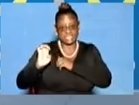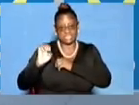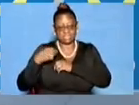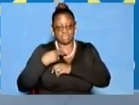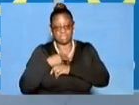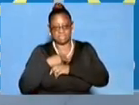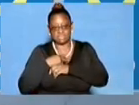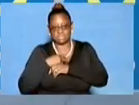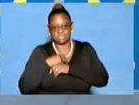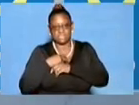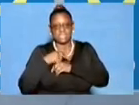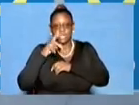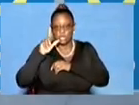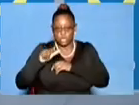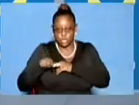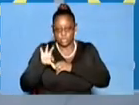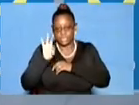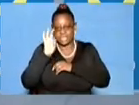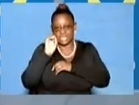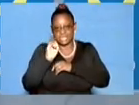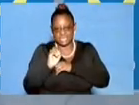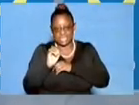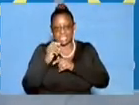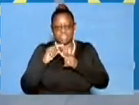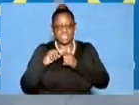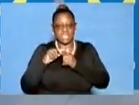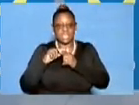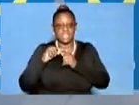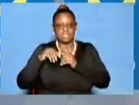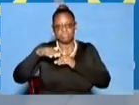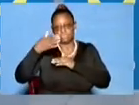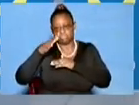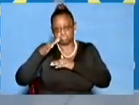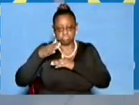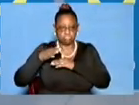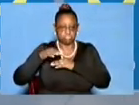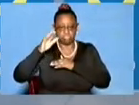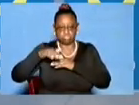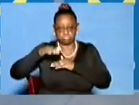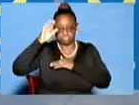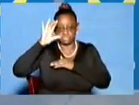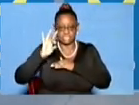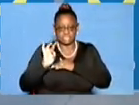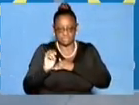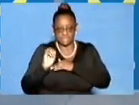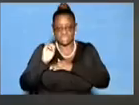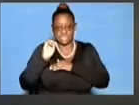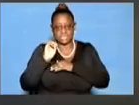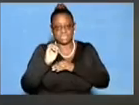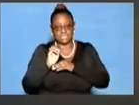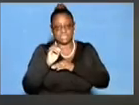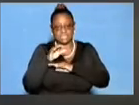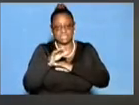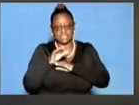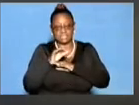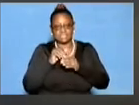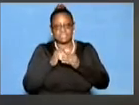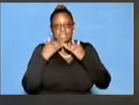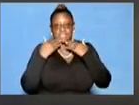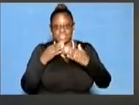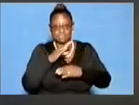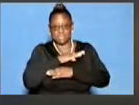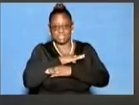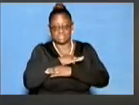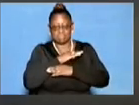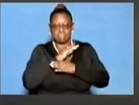summer-like temperatures in the low 90s, and those nighttime temperatures, they fluctuate between the upper 70s and low 80s. Jimmy Dieter. Thanks, Basil,